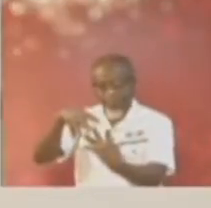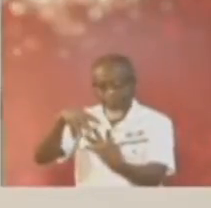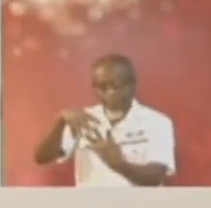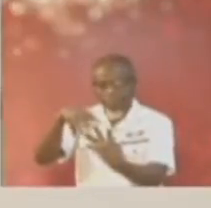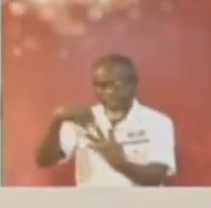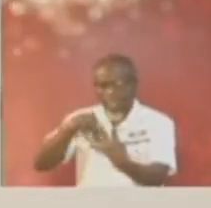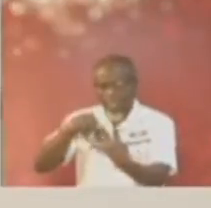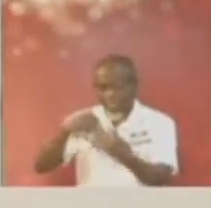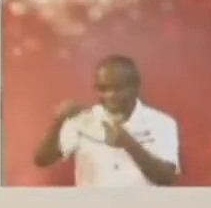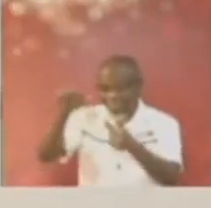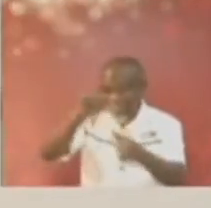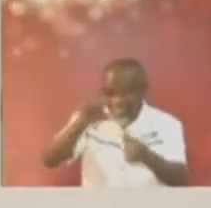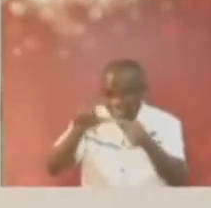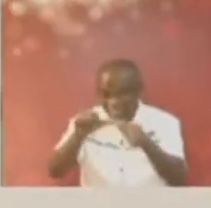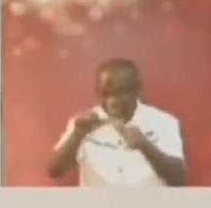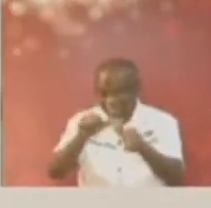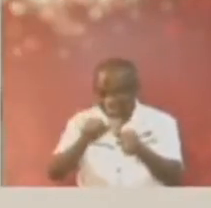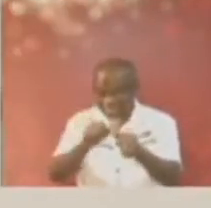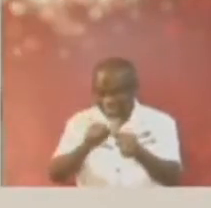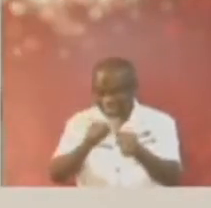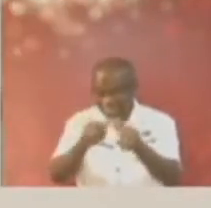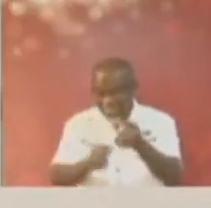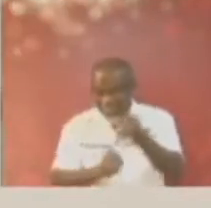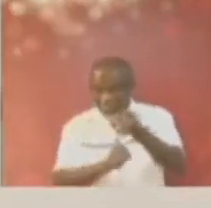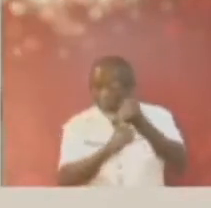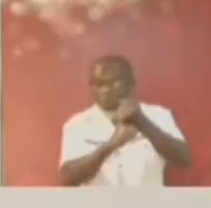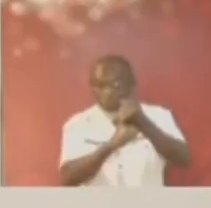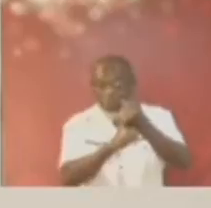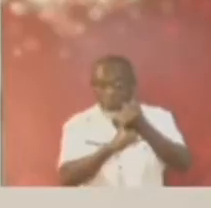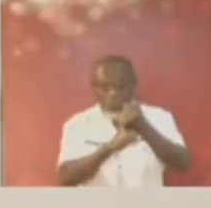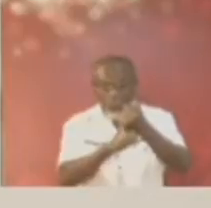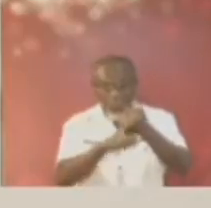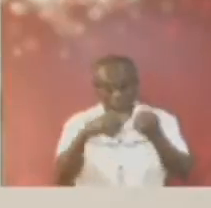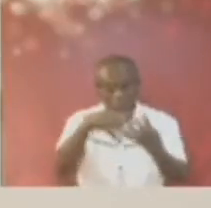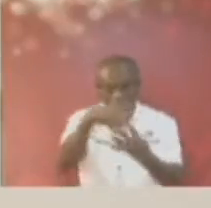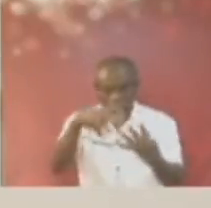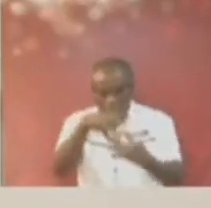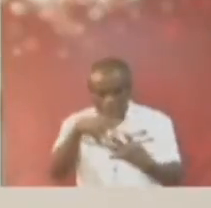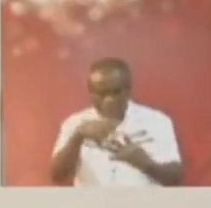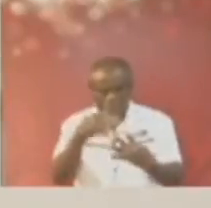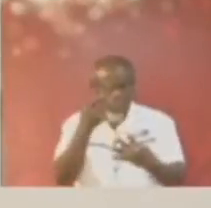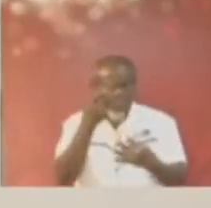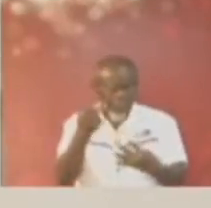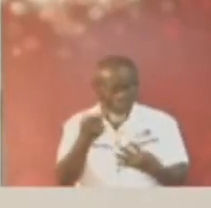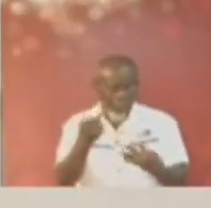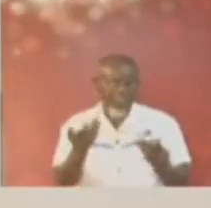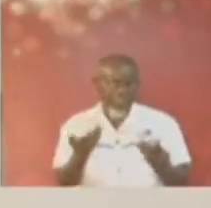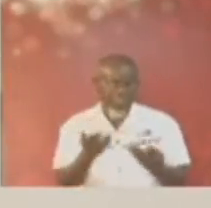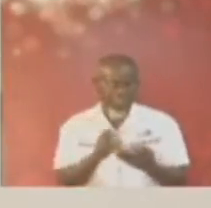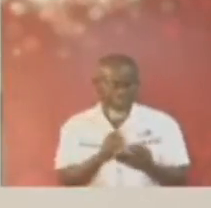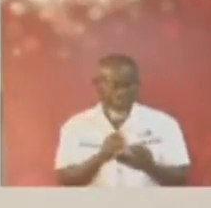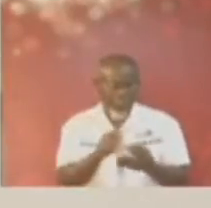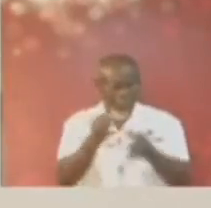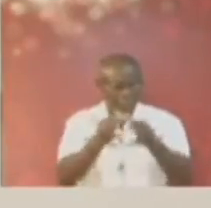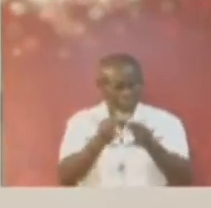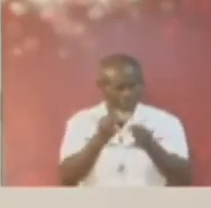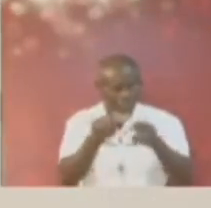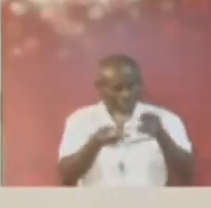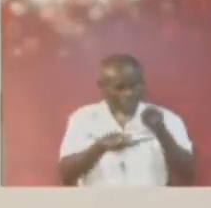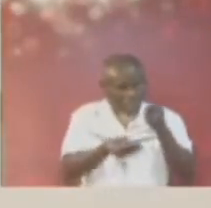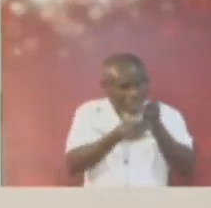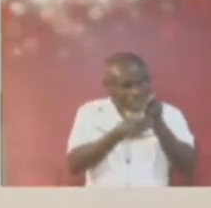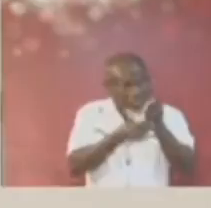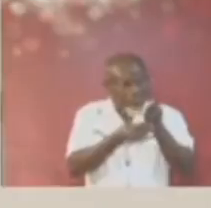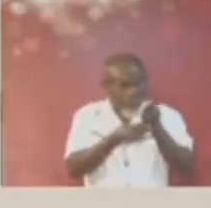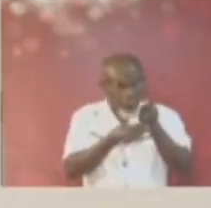scientific literature that actually supports some of these, and I want to actually take the opportunity to quote a couple of these at this point in time. One of